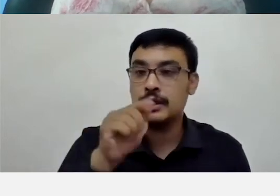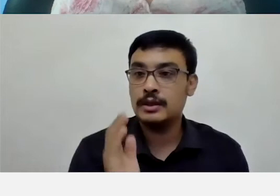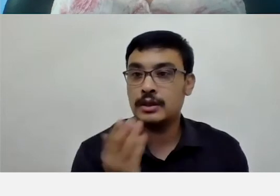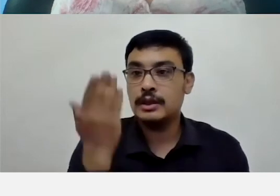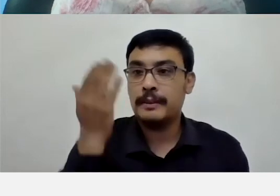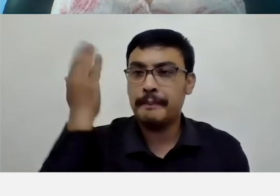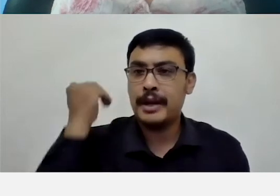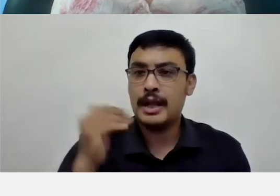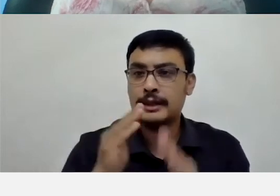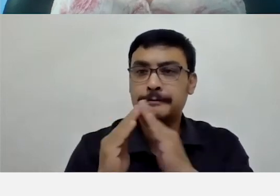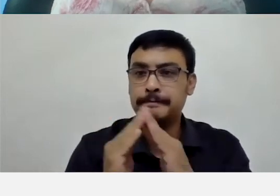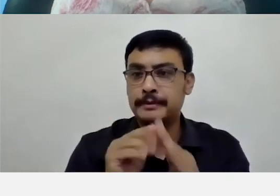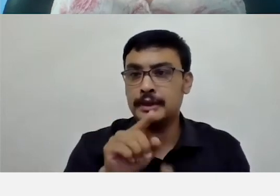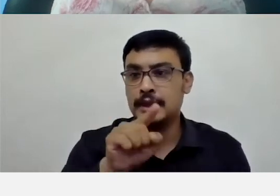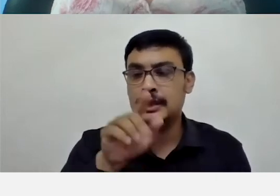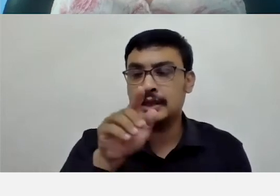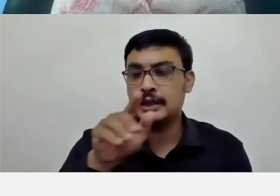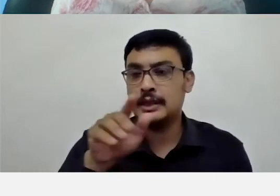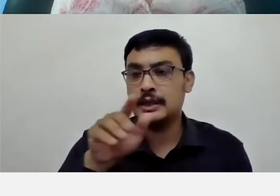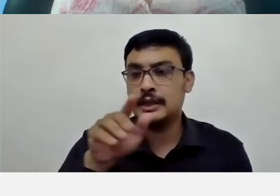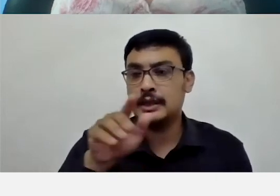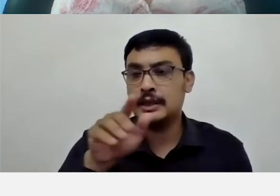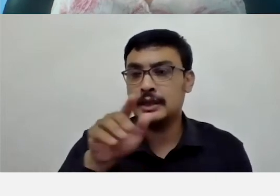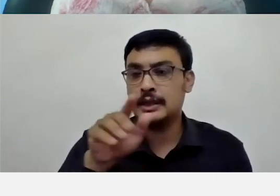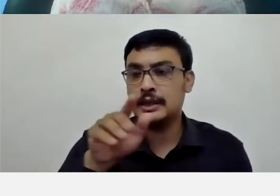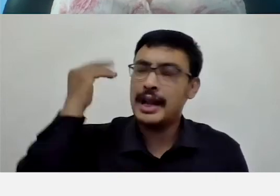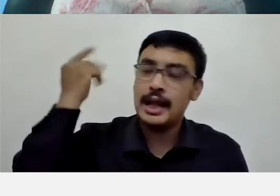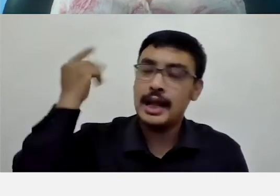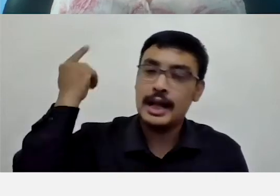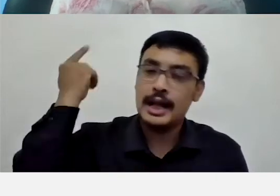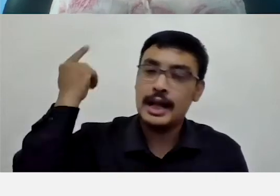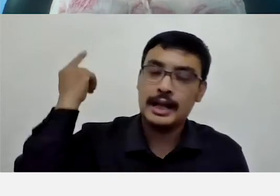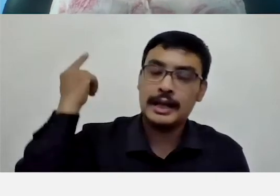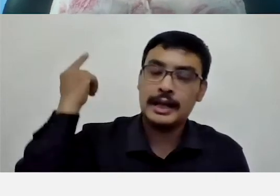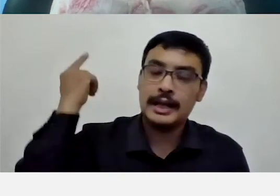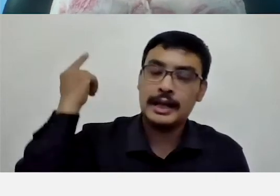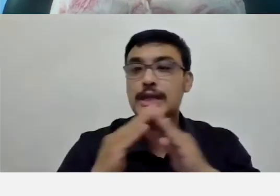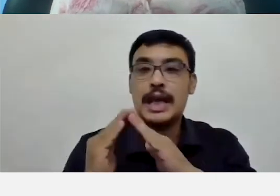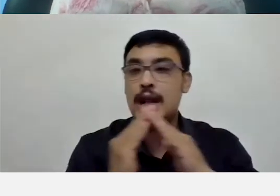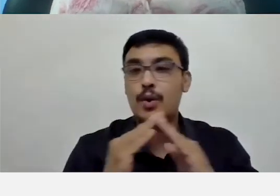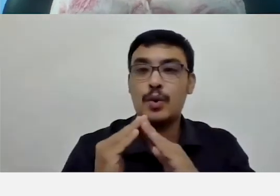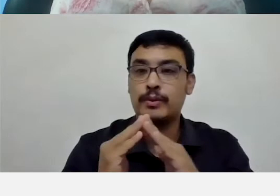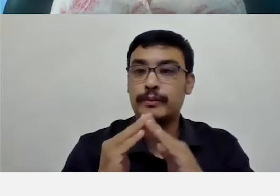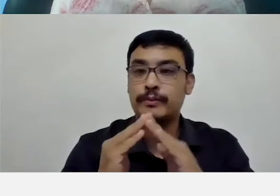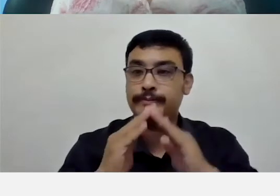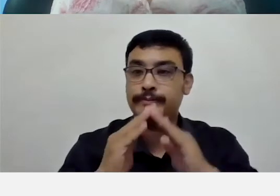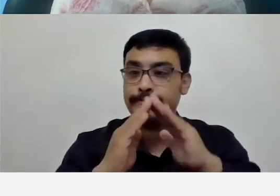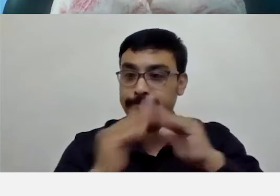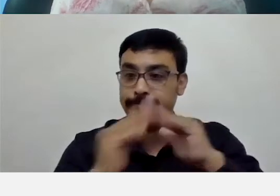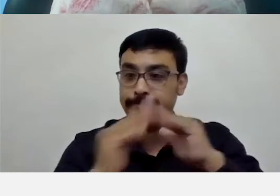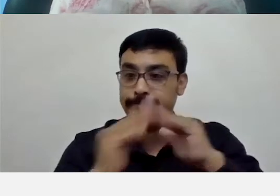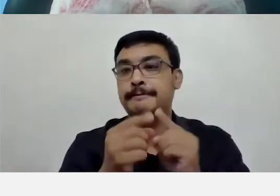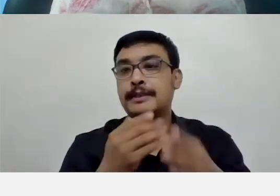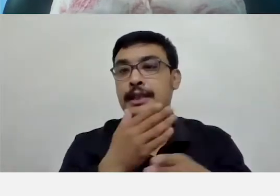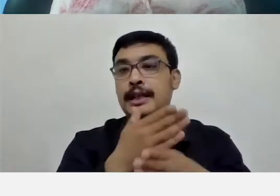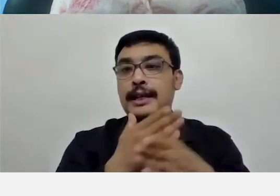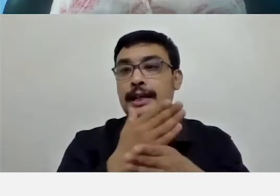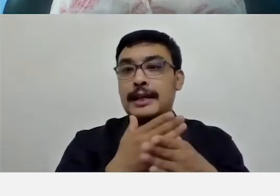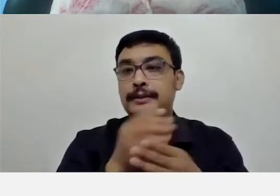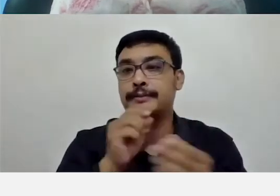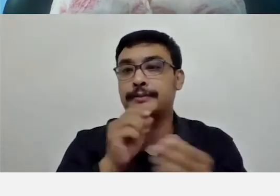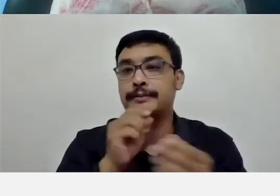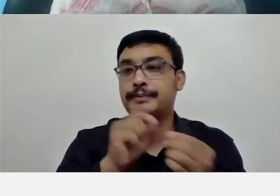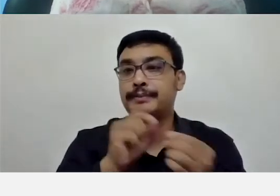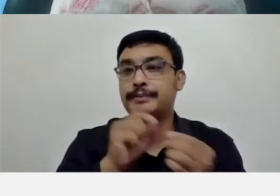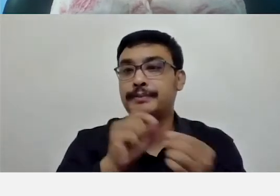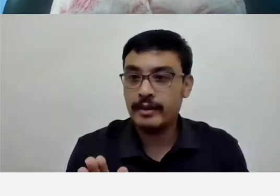of 1934. And it is replaced with the wooden window on the center. Adjoining